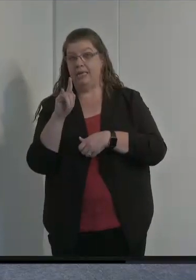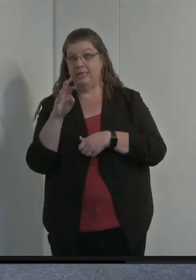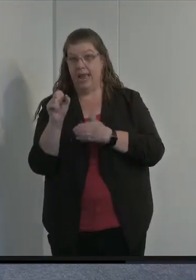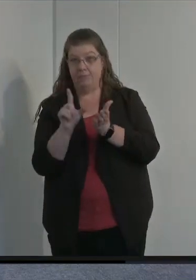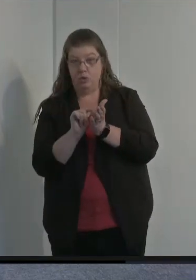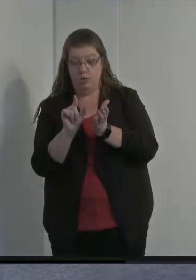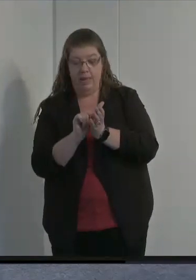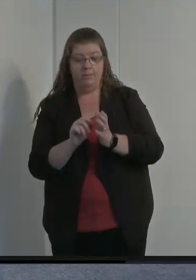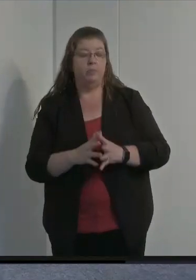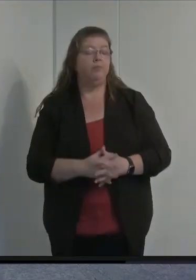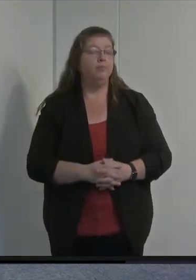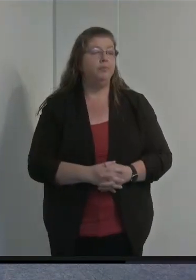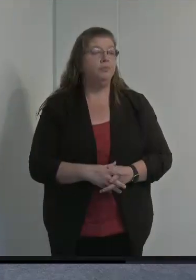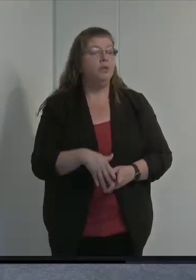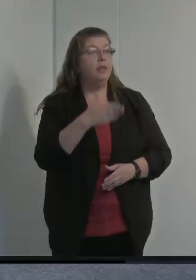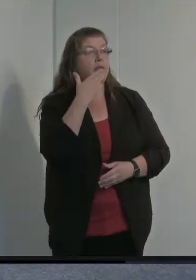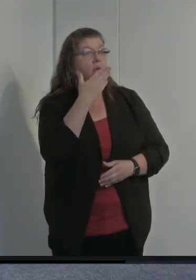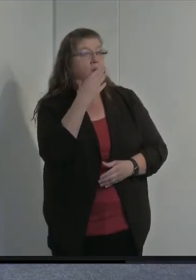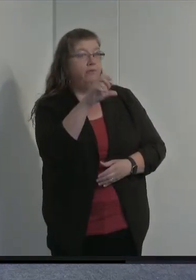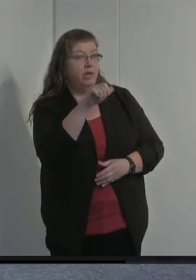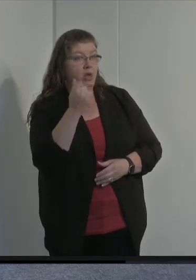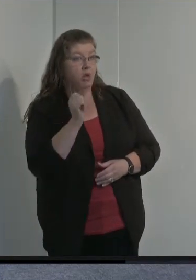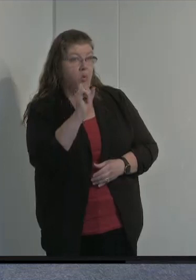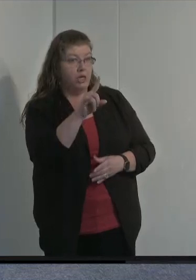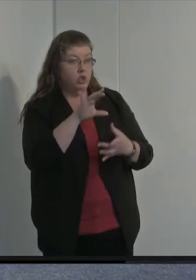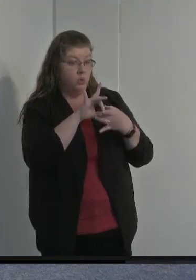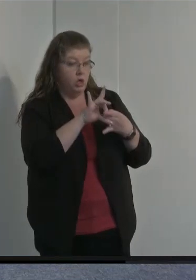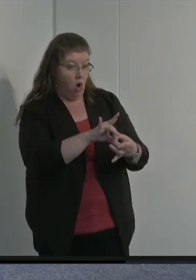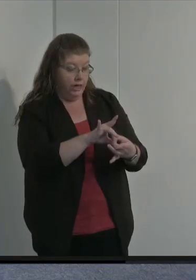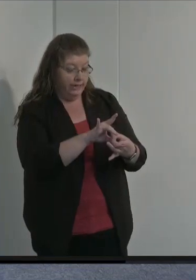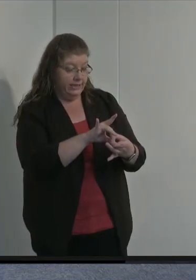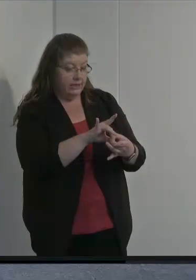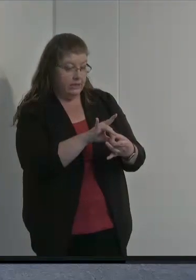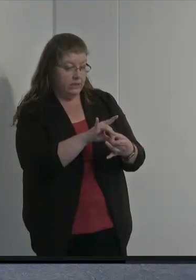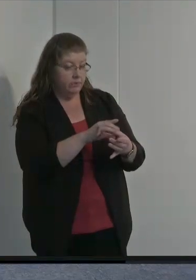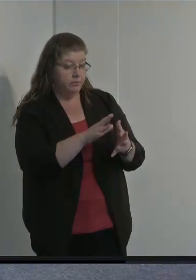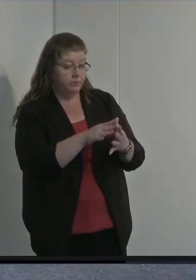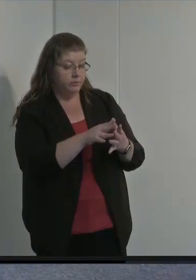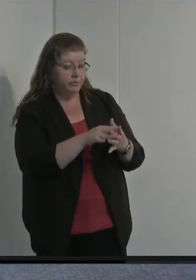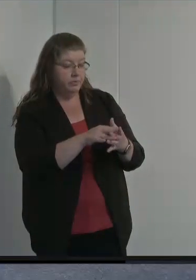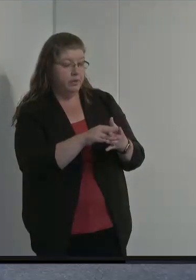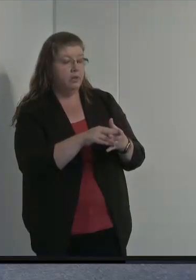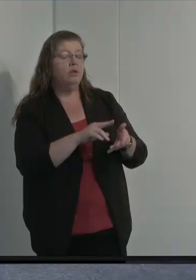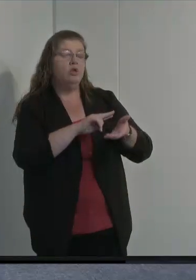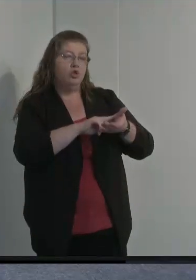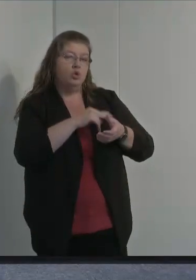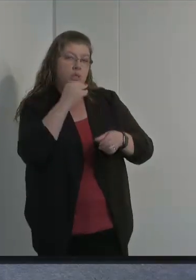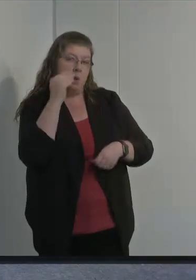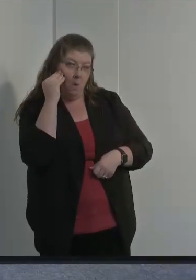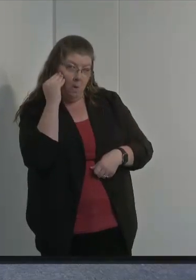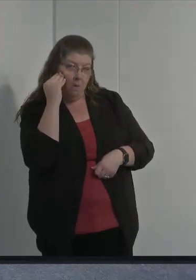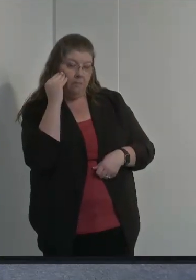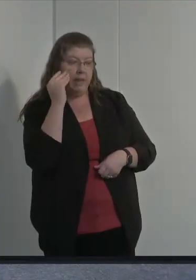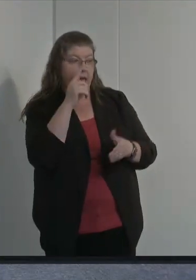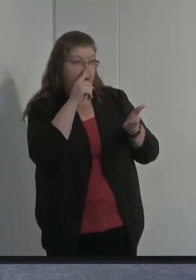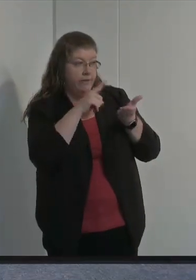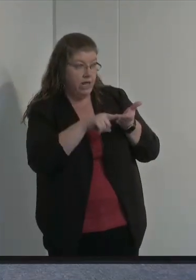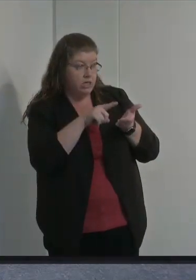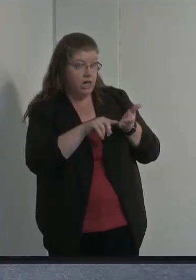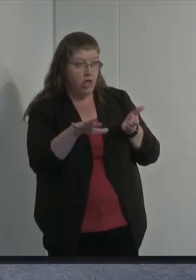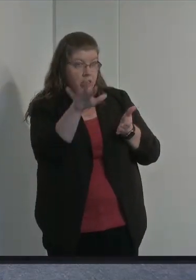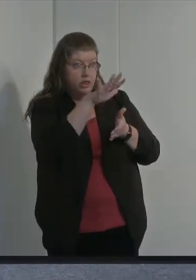Thank you. I have another question regarding skilled nursing facilities and investigations into